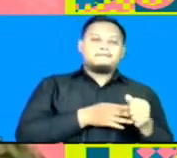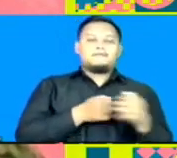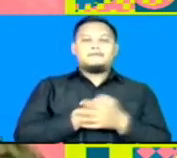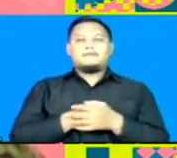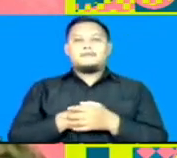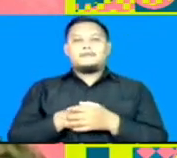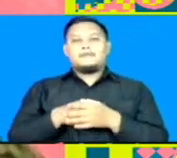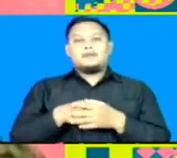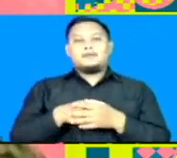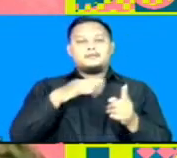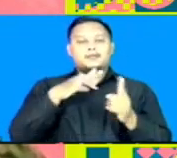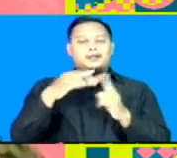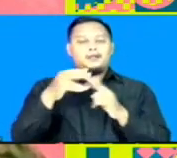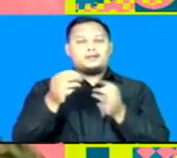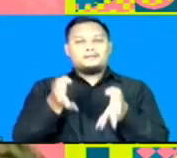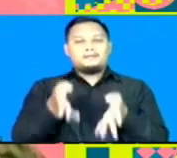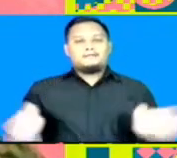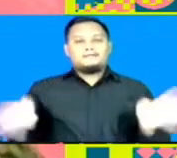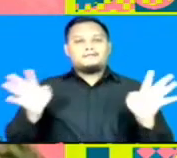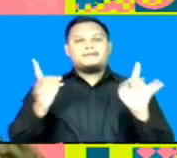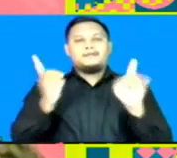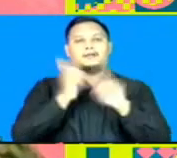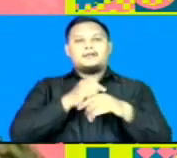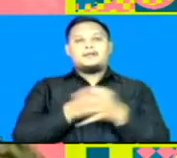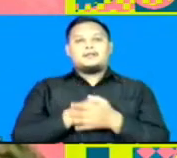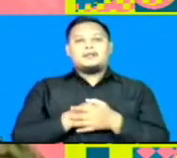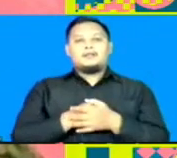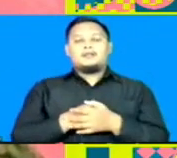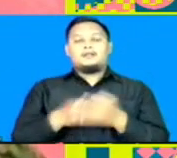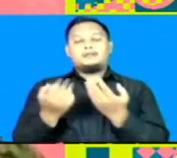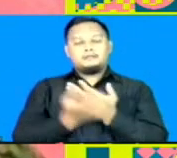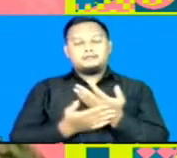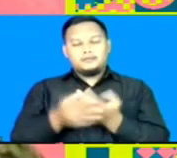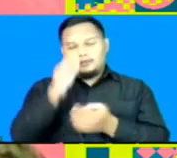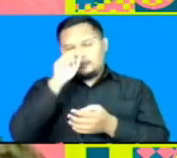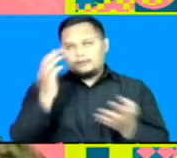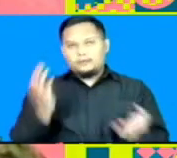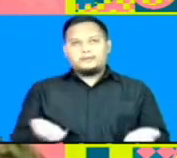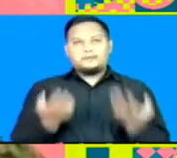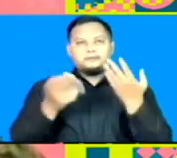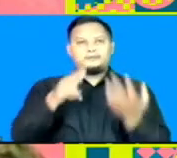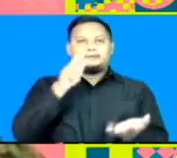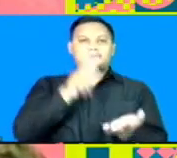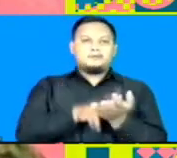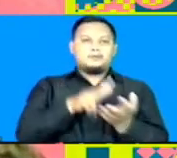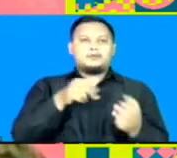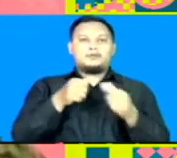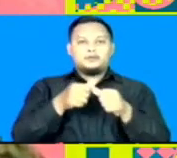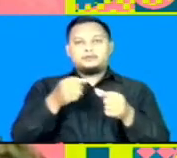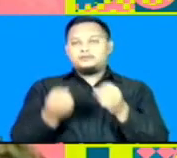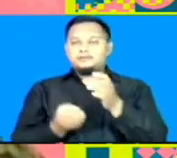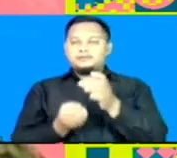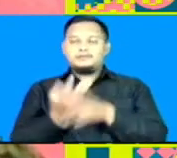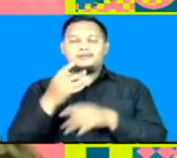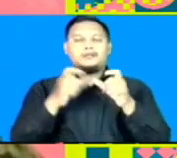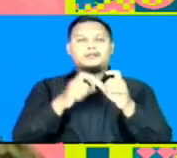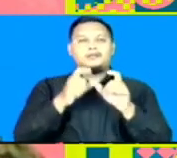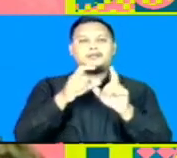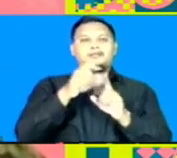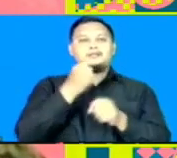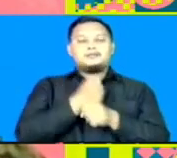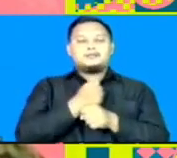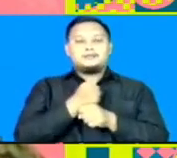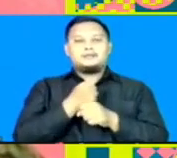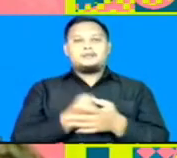and policies, including the roadmap of SDGs. Pancasila places its conviction to promote justice for